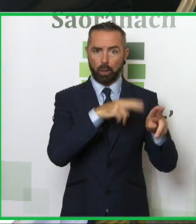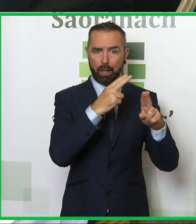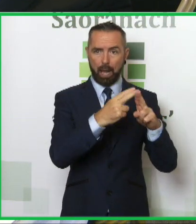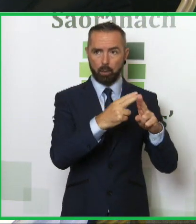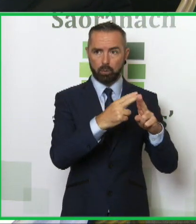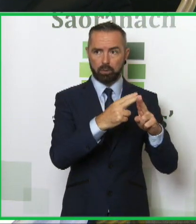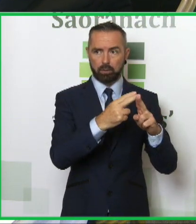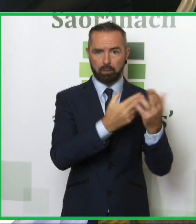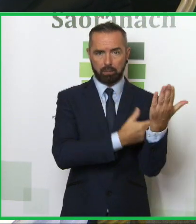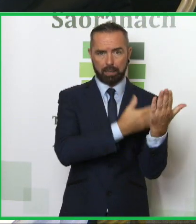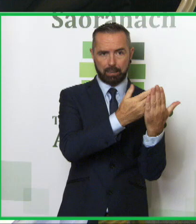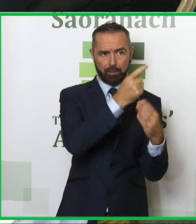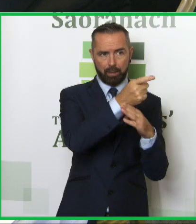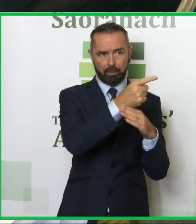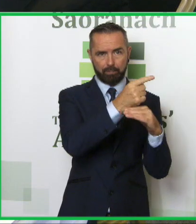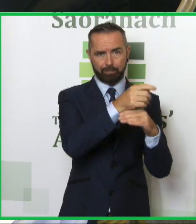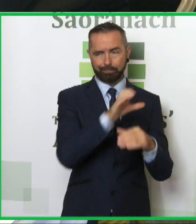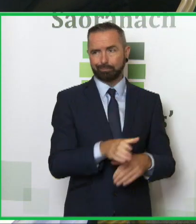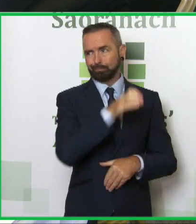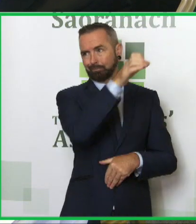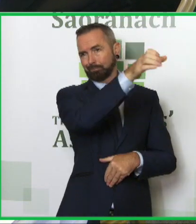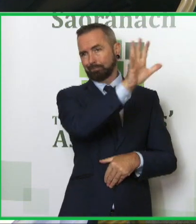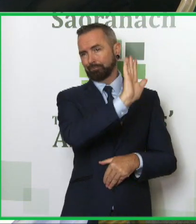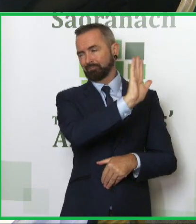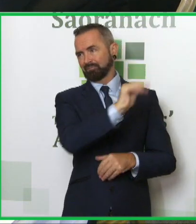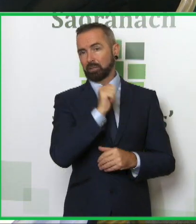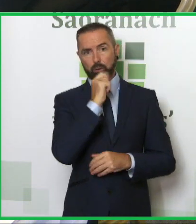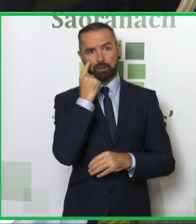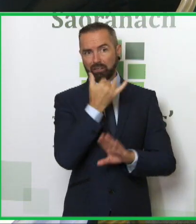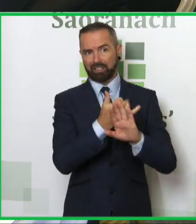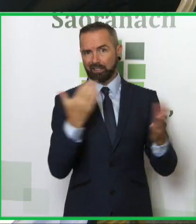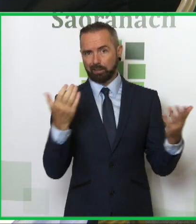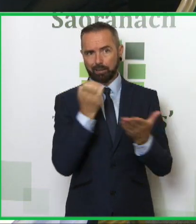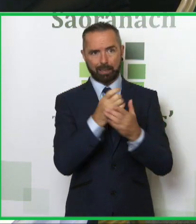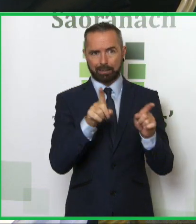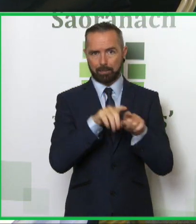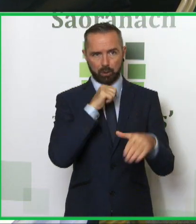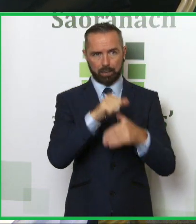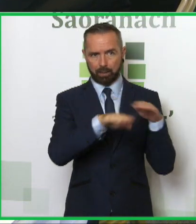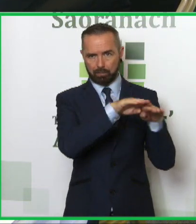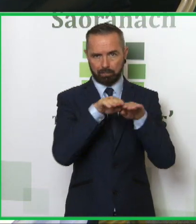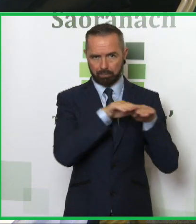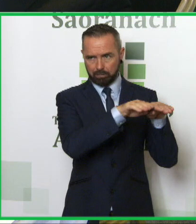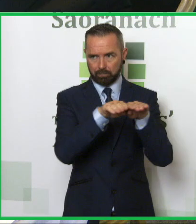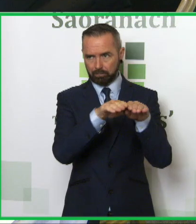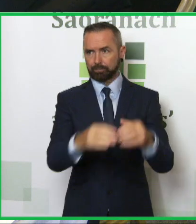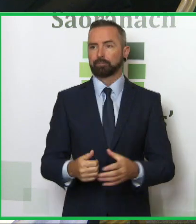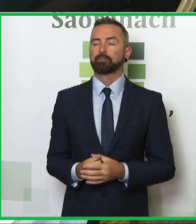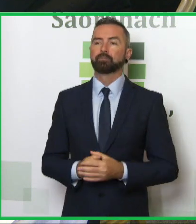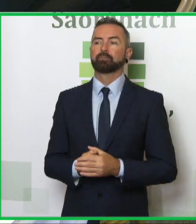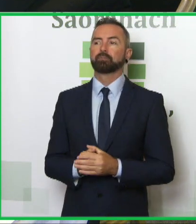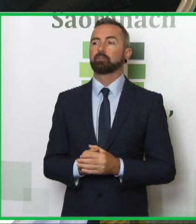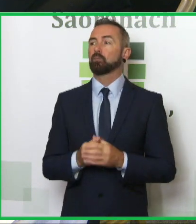legislation that's on the shelf because we haven't seen it. So it's exactly as we are today without that. Okay,